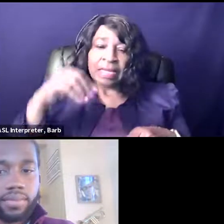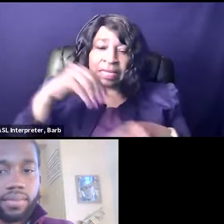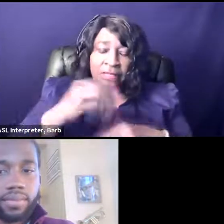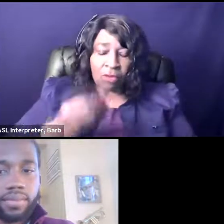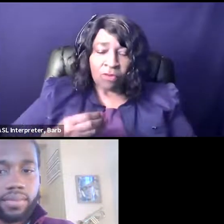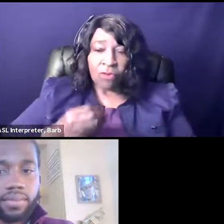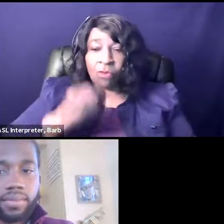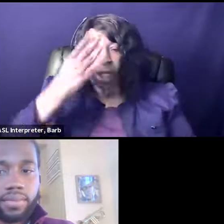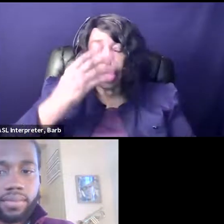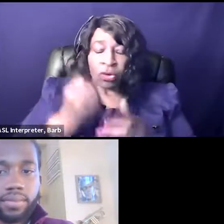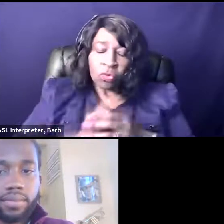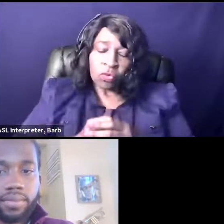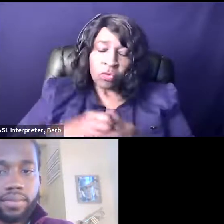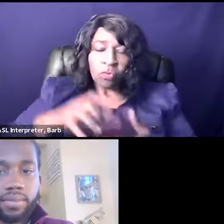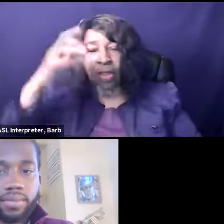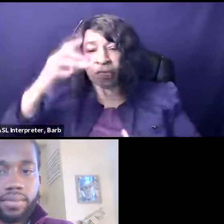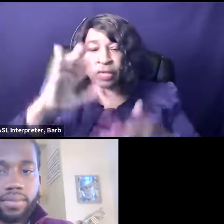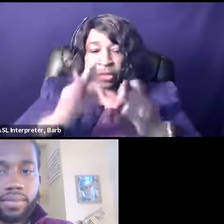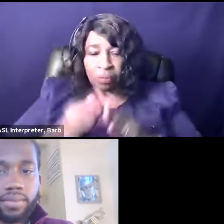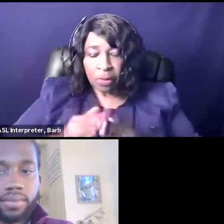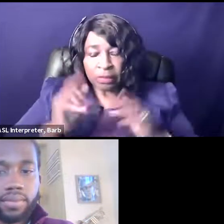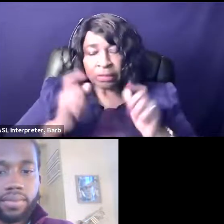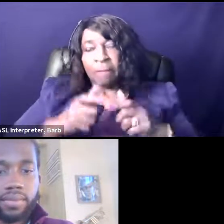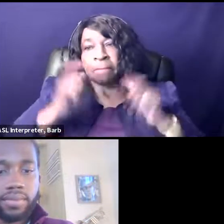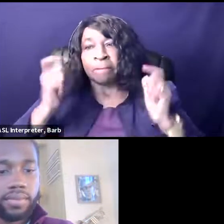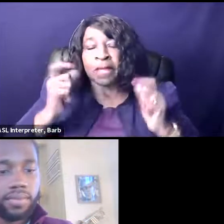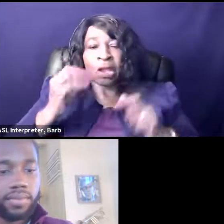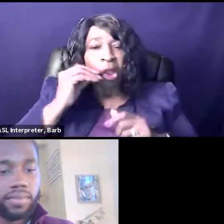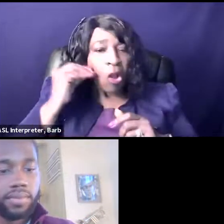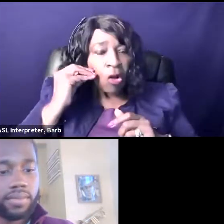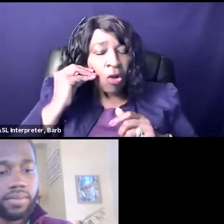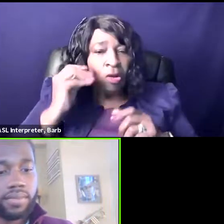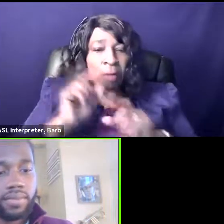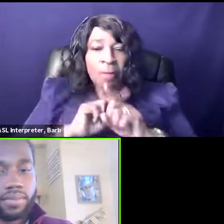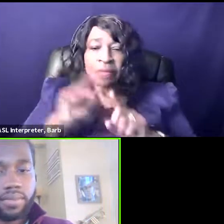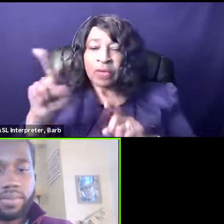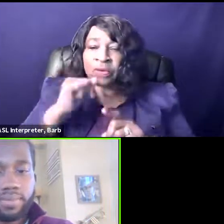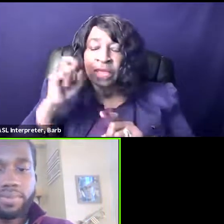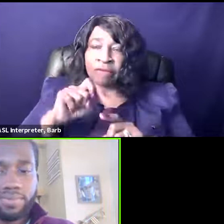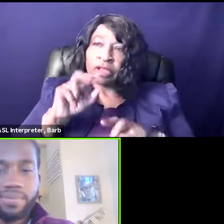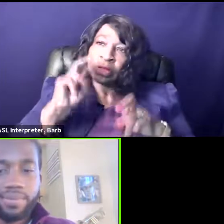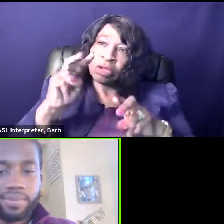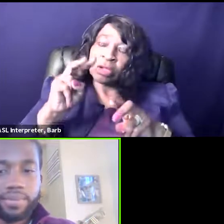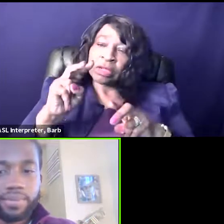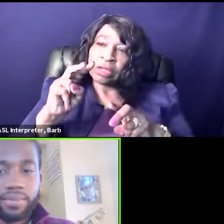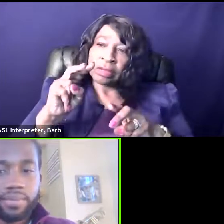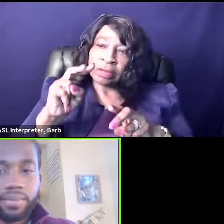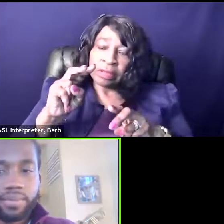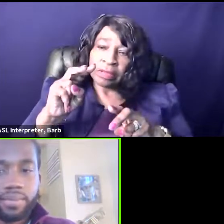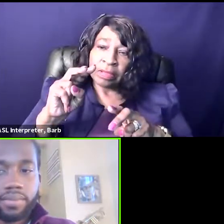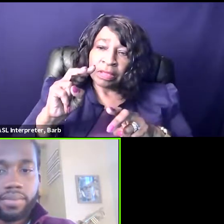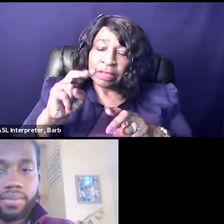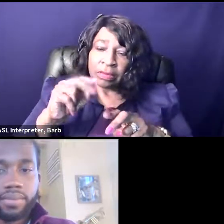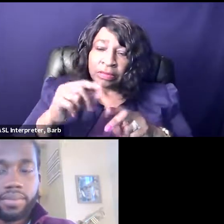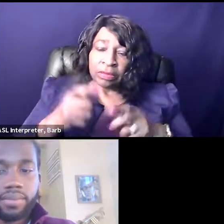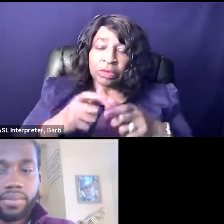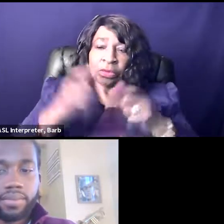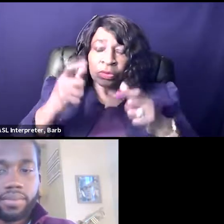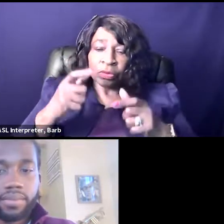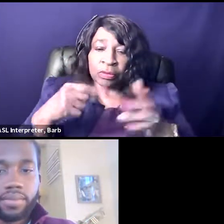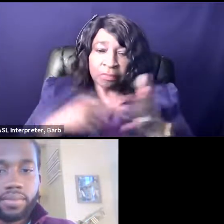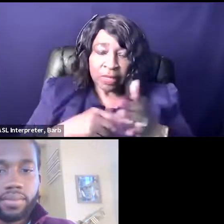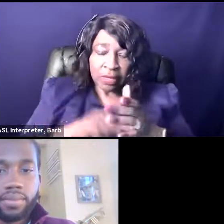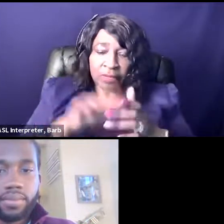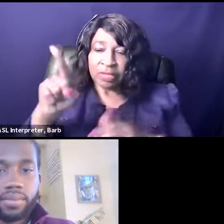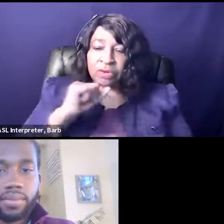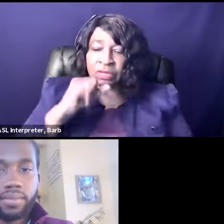wider, wealthier communities with bigger homes, but they don't have to look at a smokestack, right? So they don't see the the dirtiness